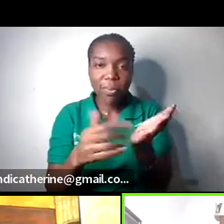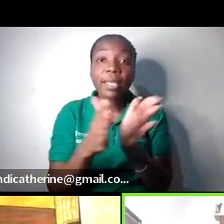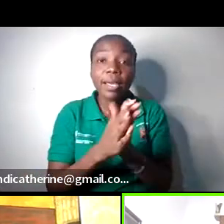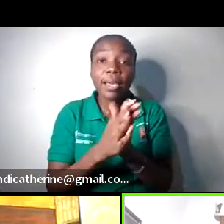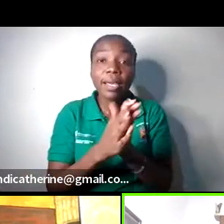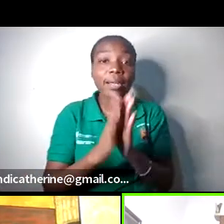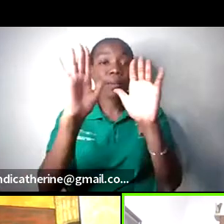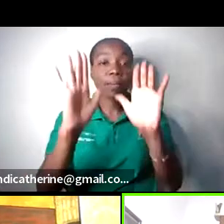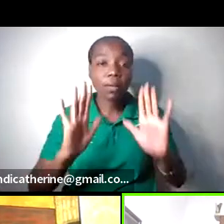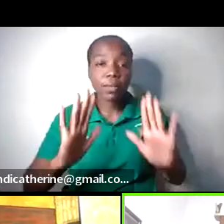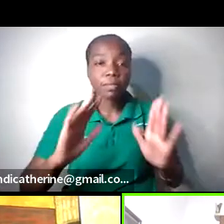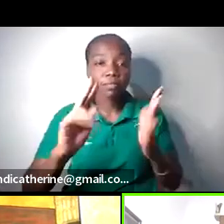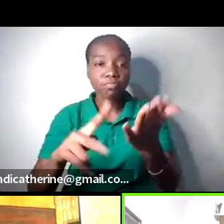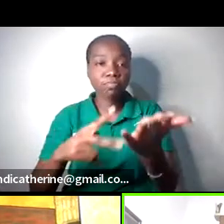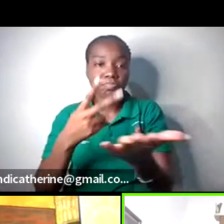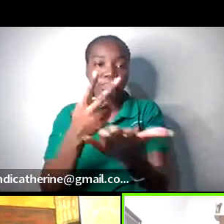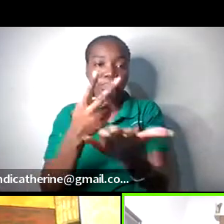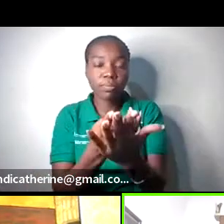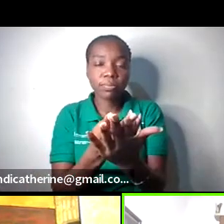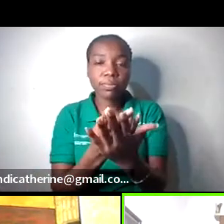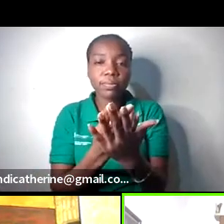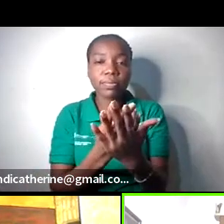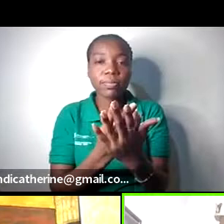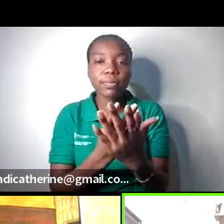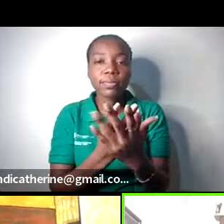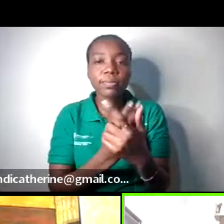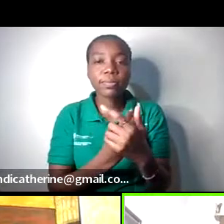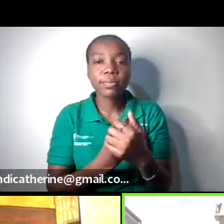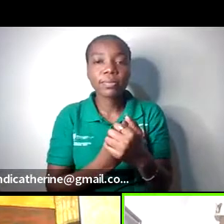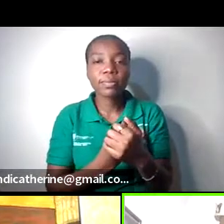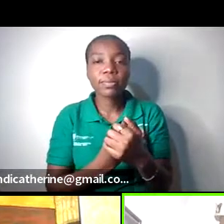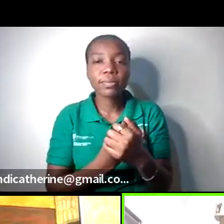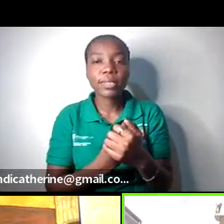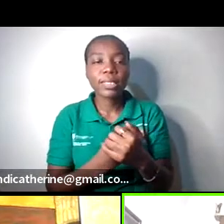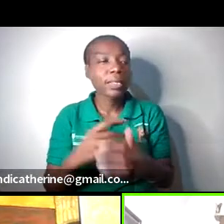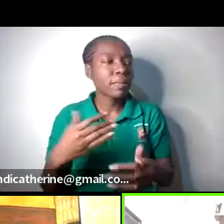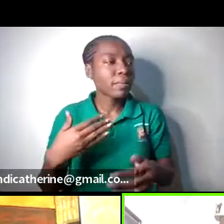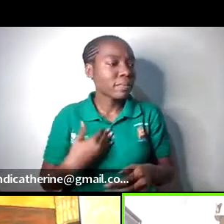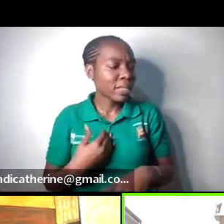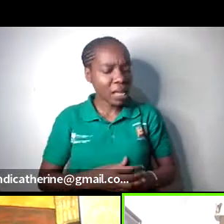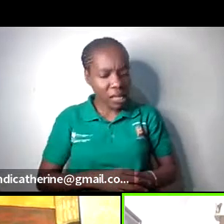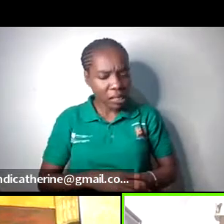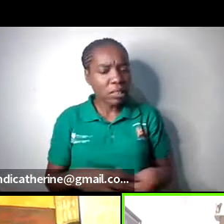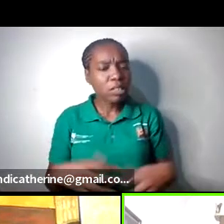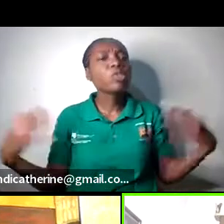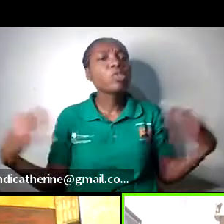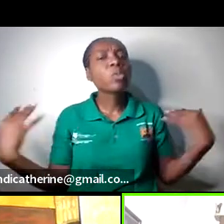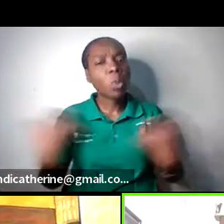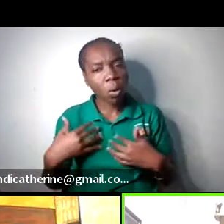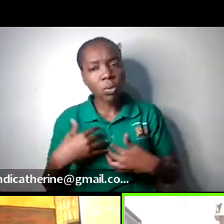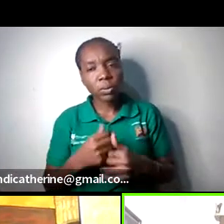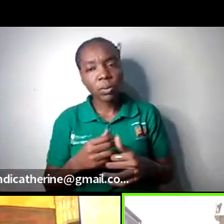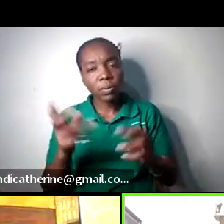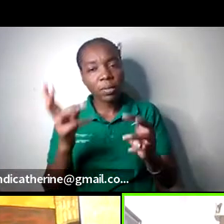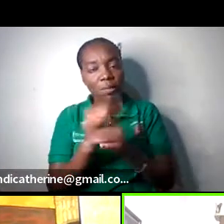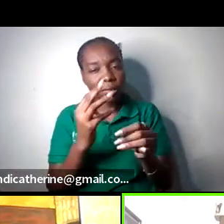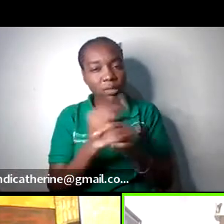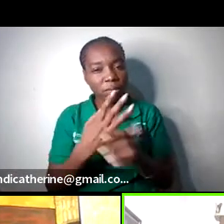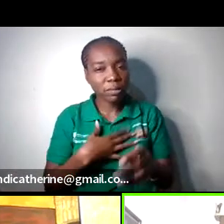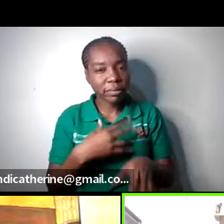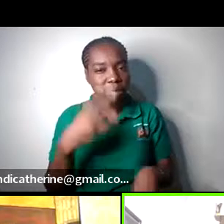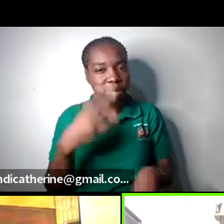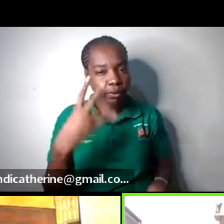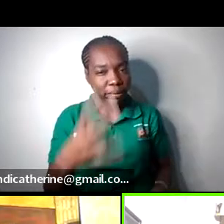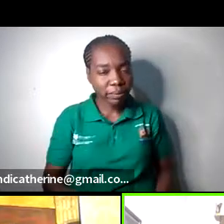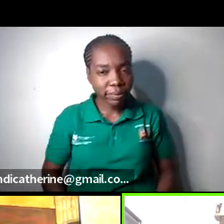presentations there was what I would call a shocking statistic. And it was to the